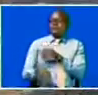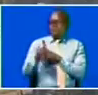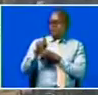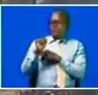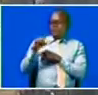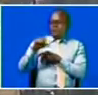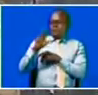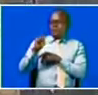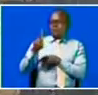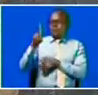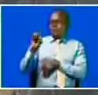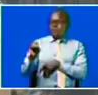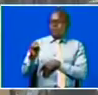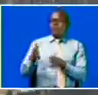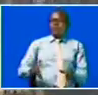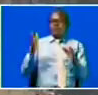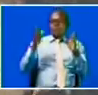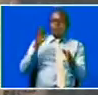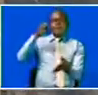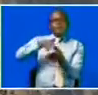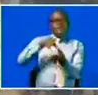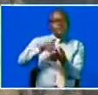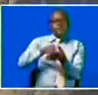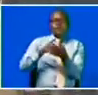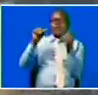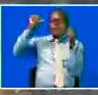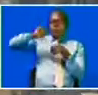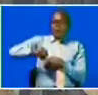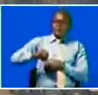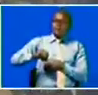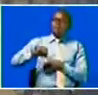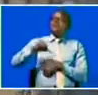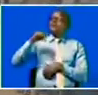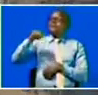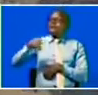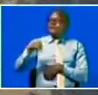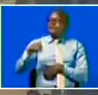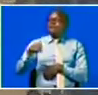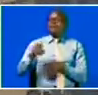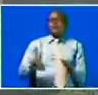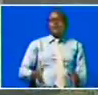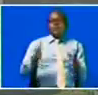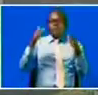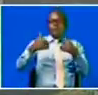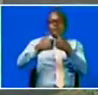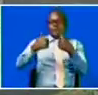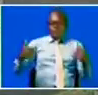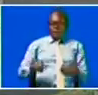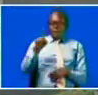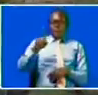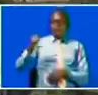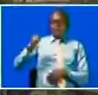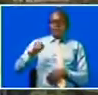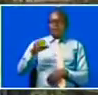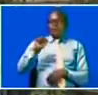Road. And the situation may get worse. This single stretch of road separating one side